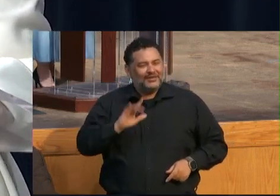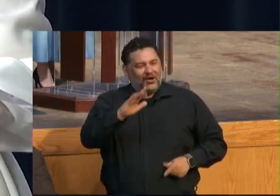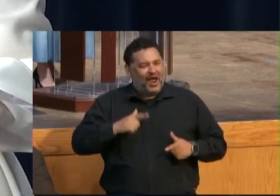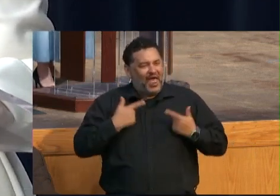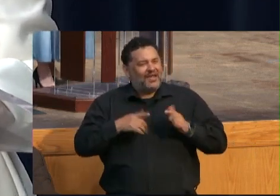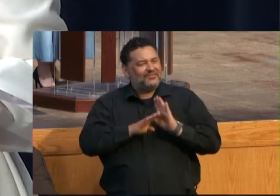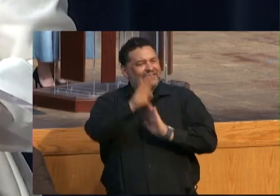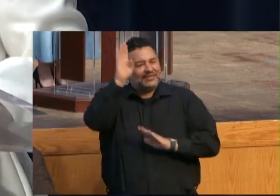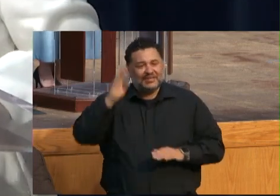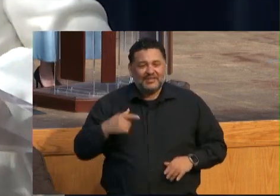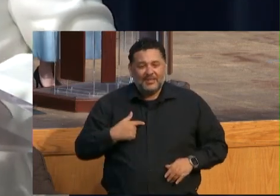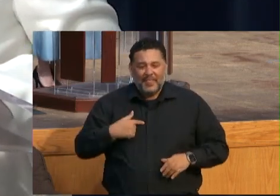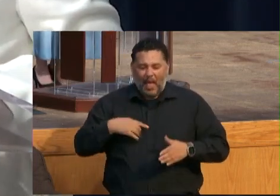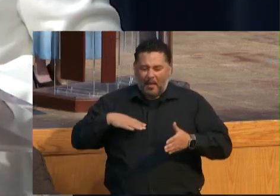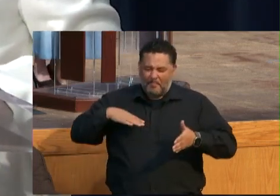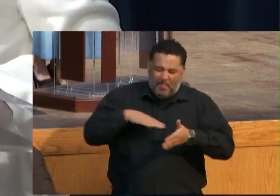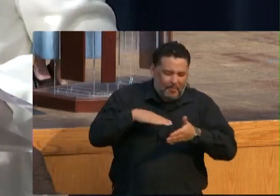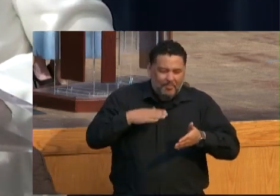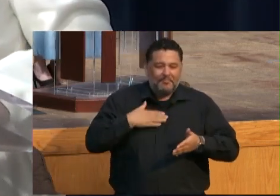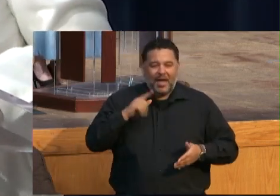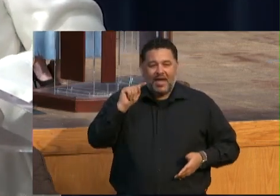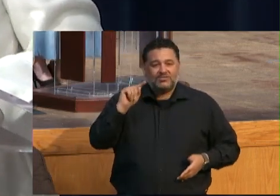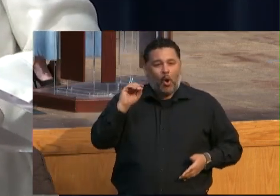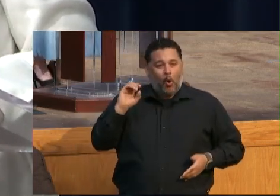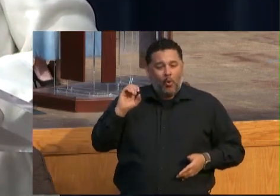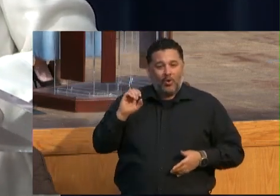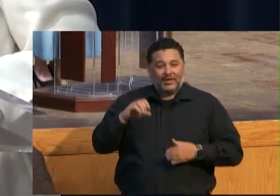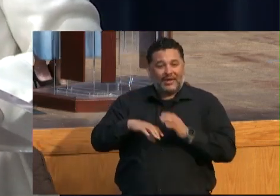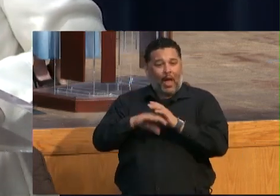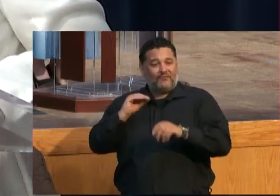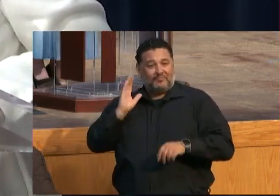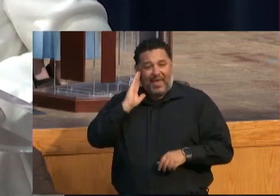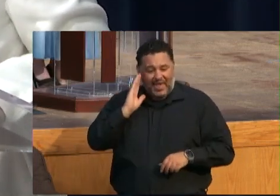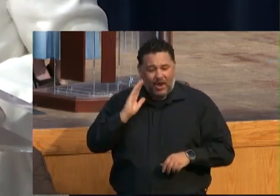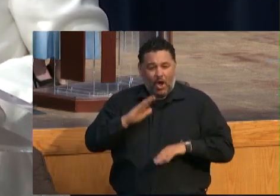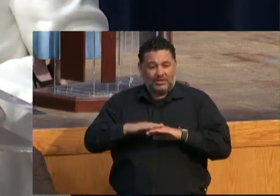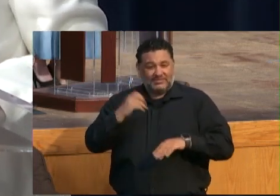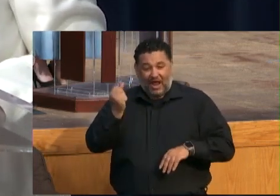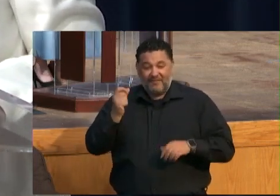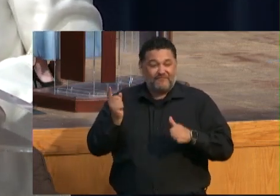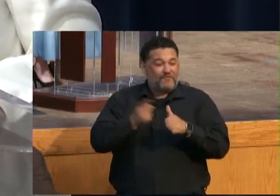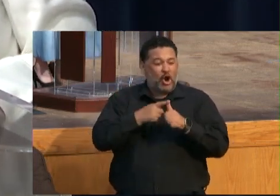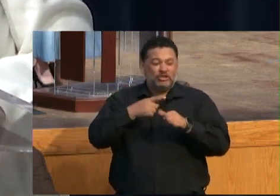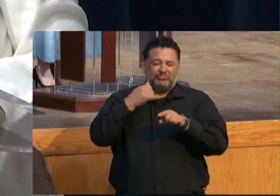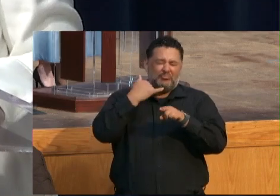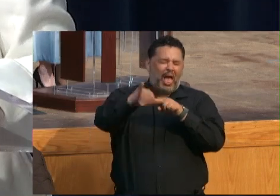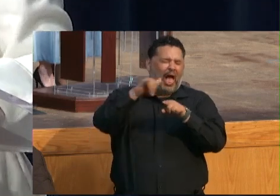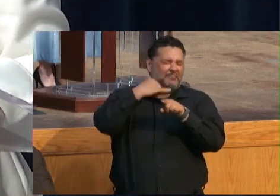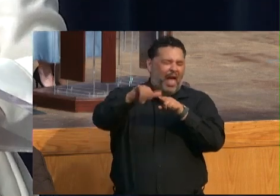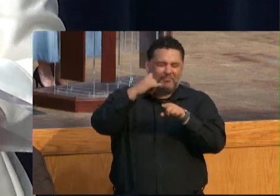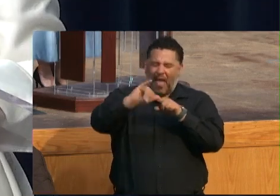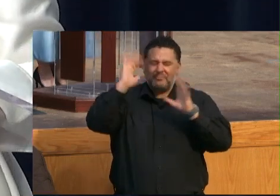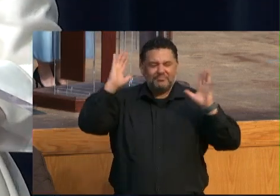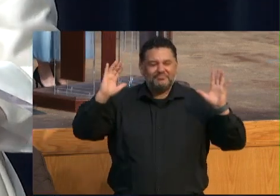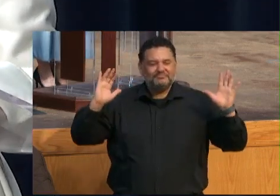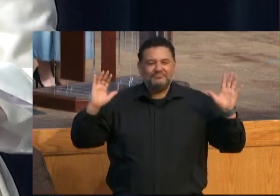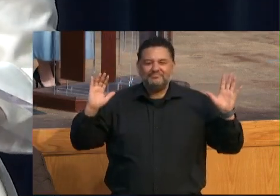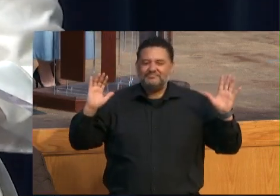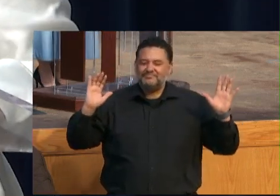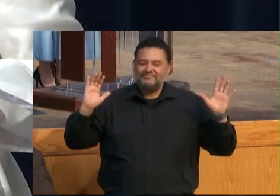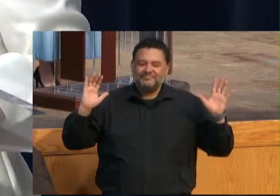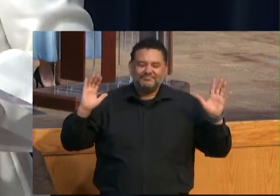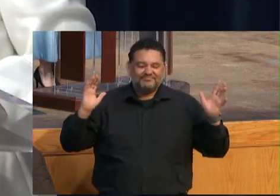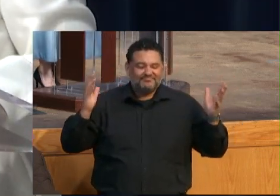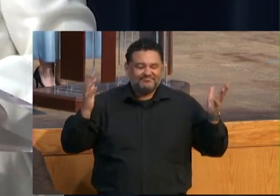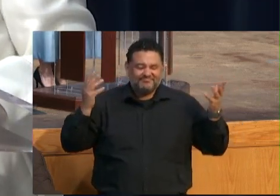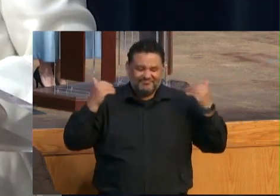Stubbed my toe getting out of the bed on Saturday, first curse word dropped. So